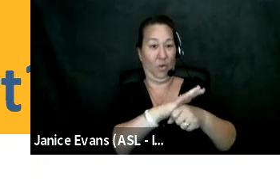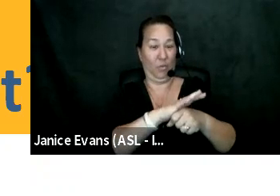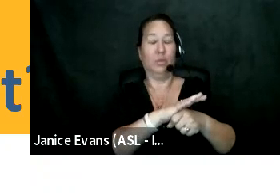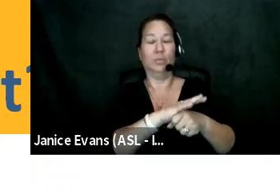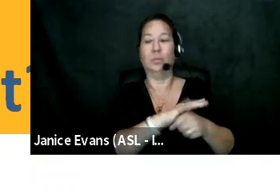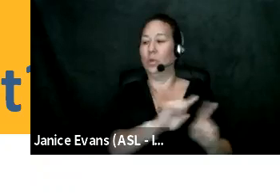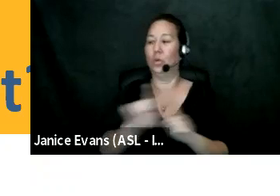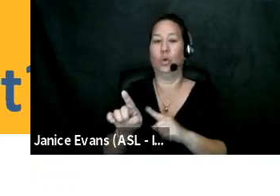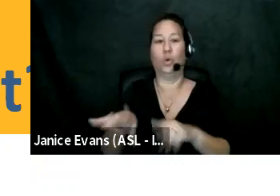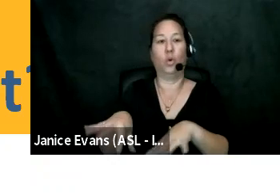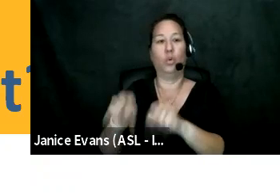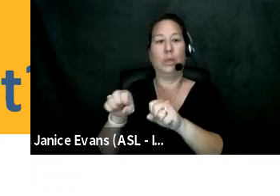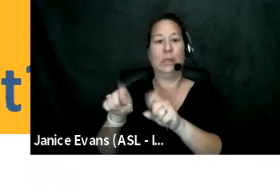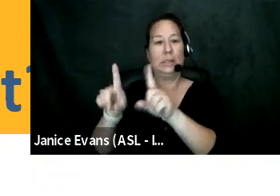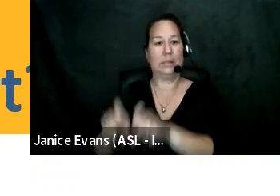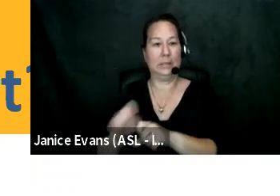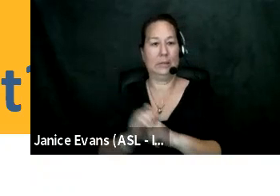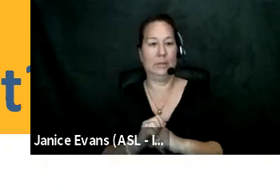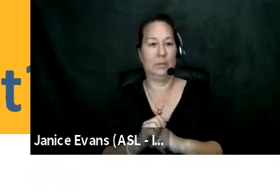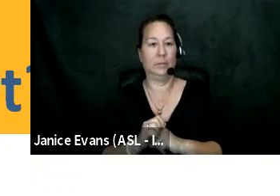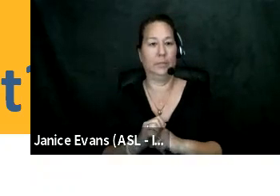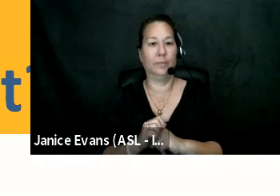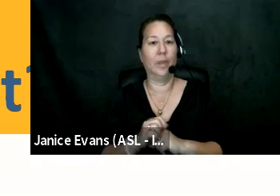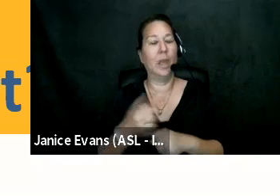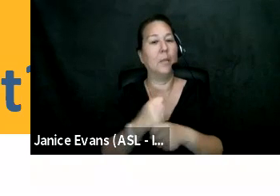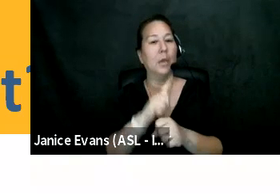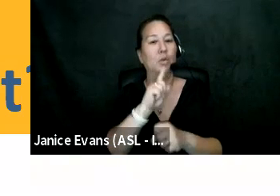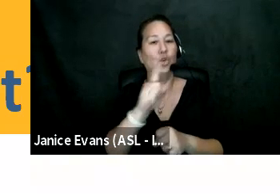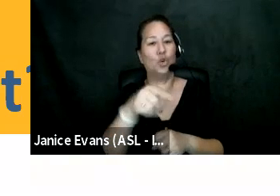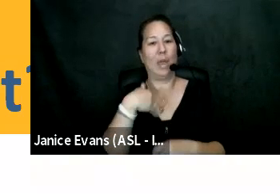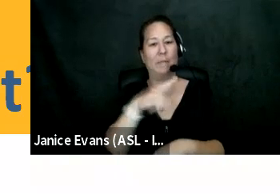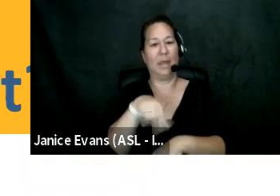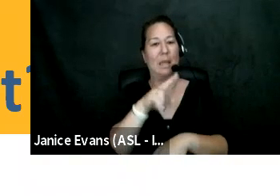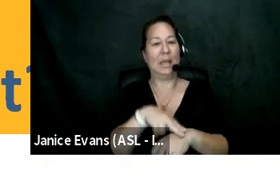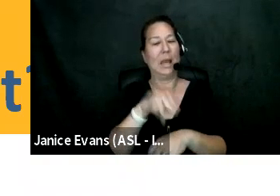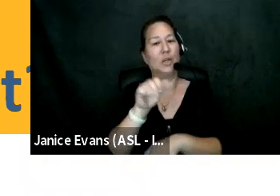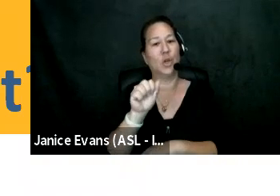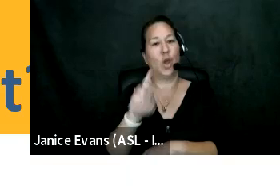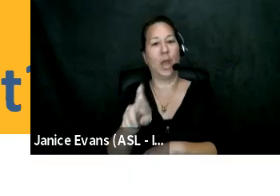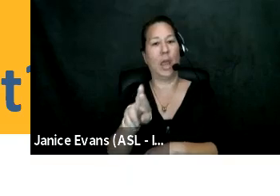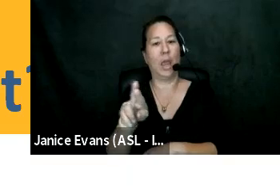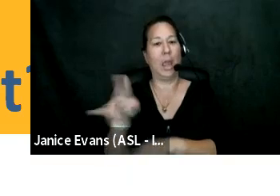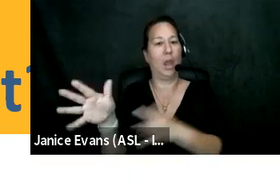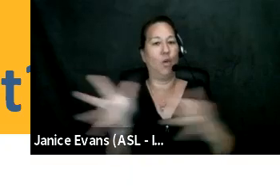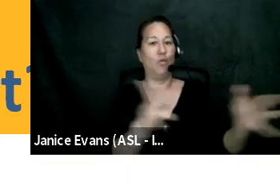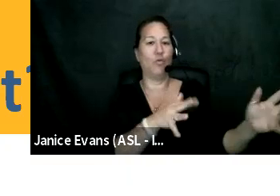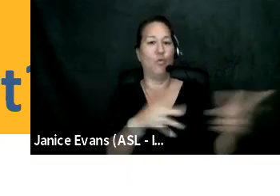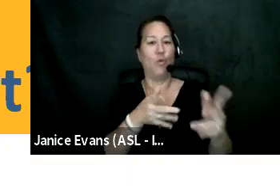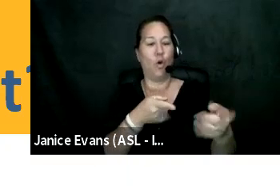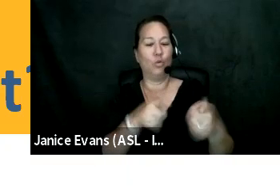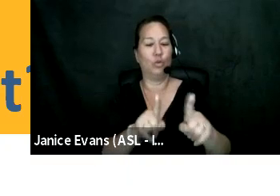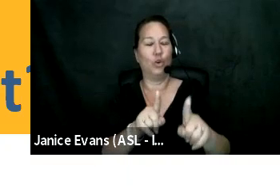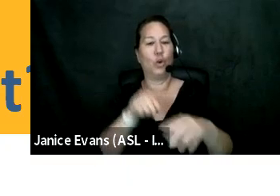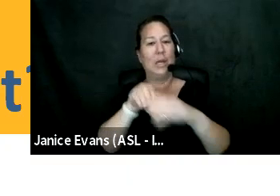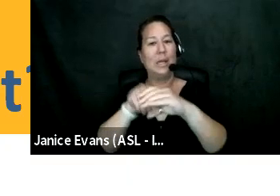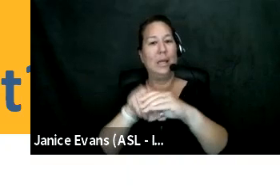Increase ventilation, such as natural airflow during indoor gatherings. Wear a mask if